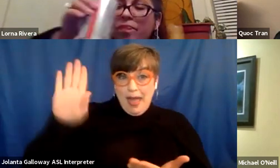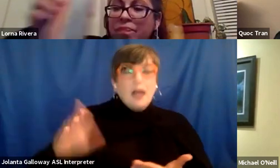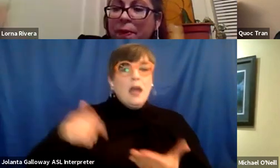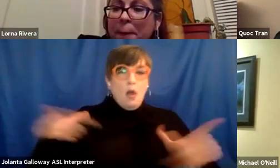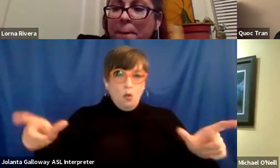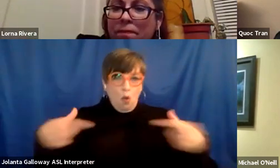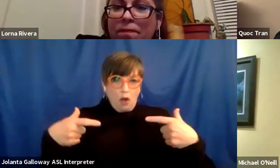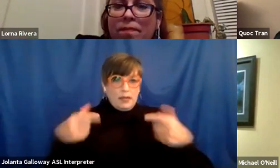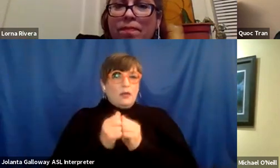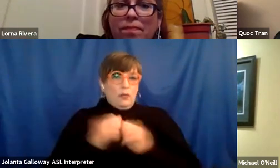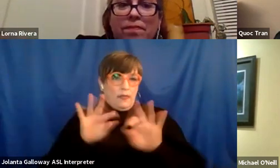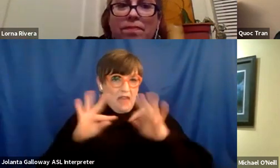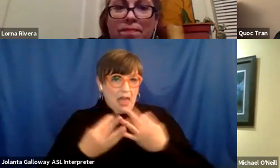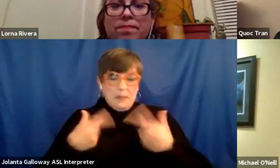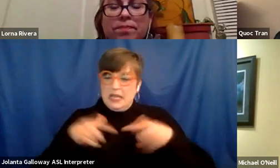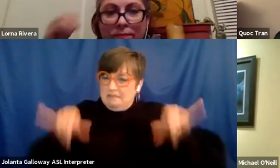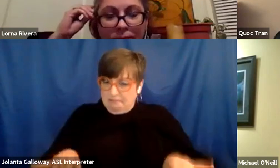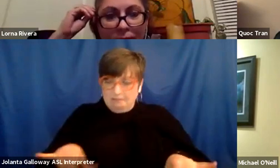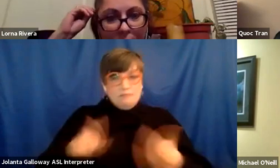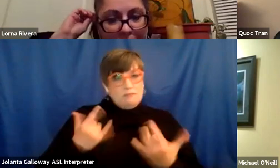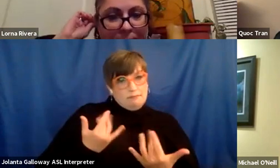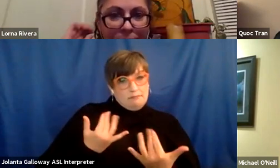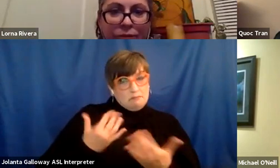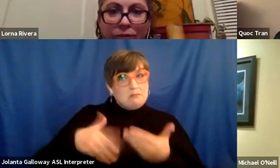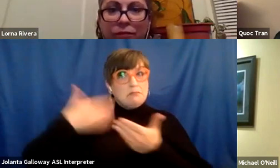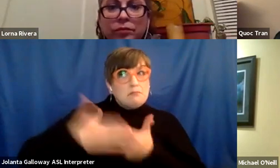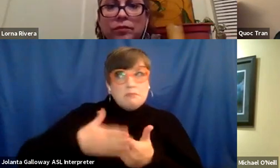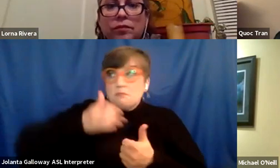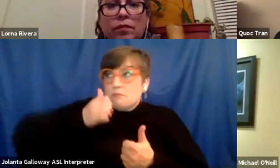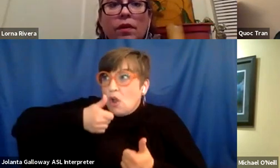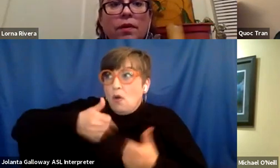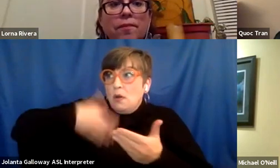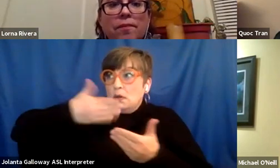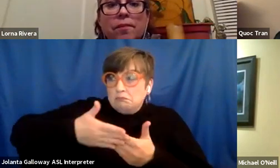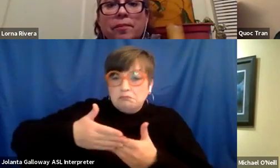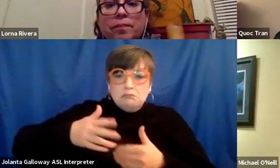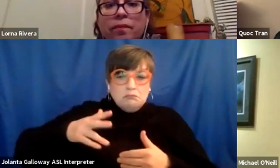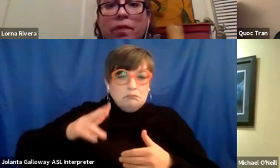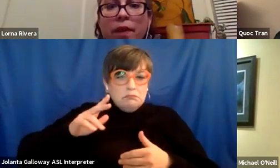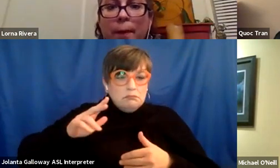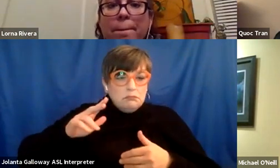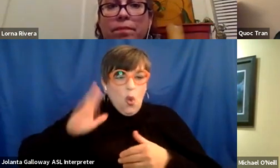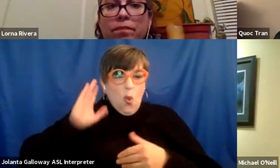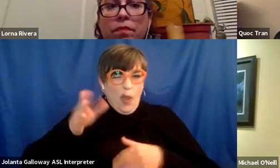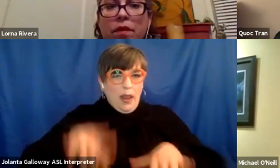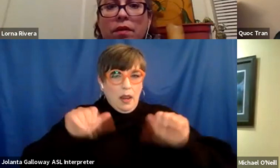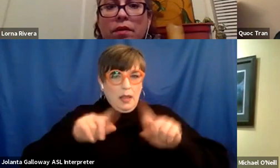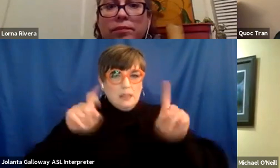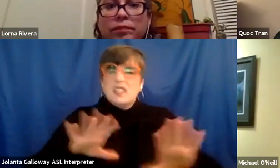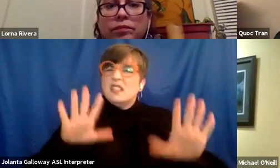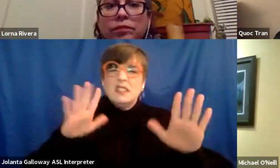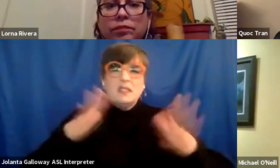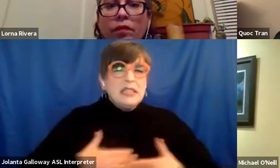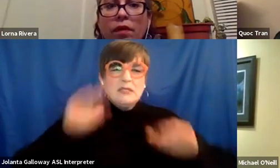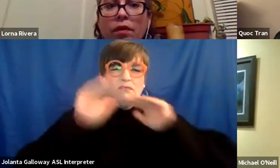family and do plan to take a test in the next day or two. This is just a reminder to the public to please mask up. The